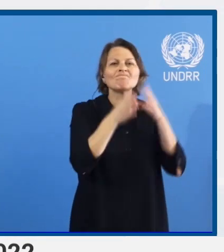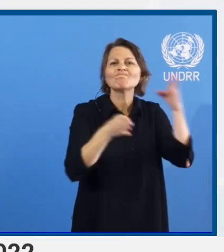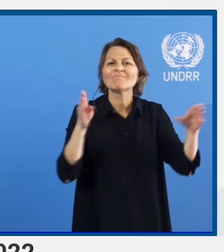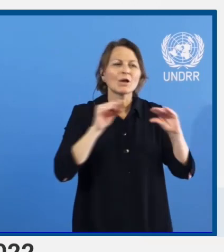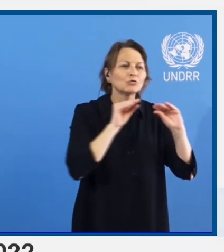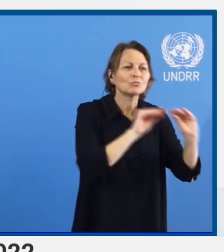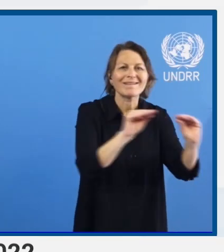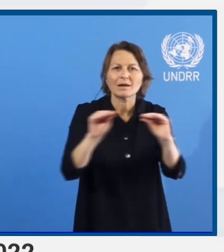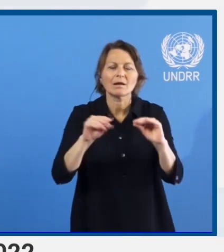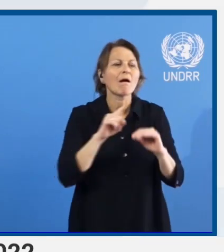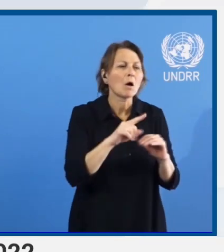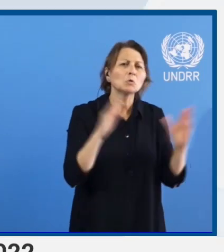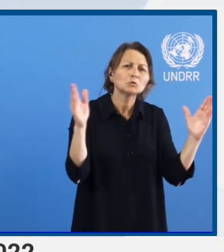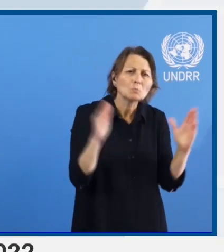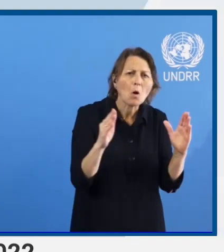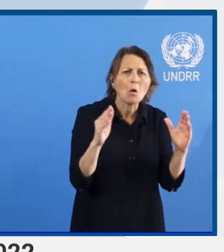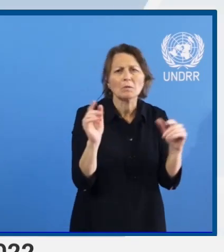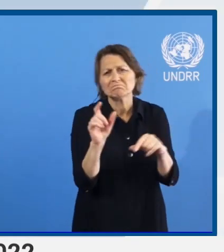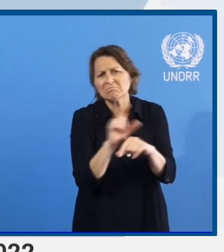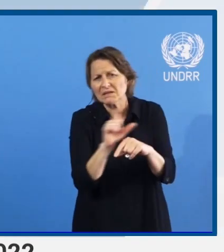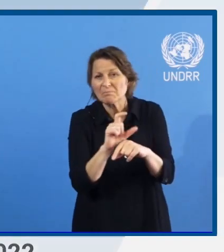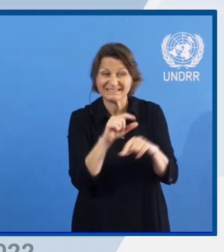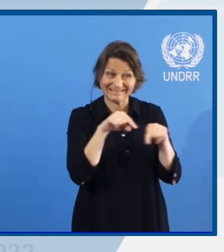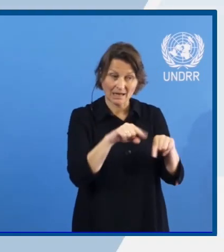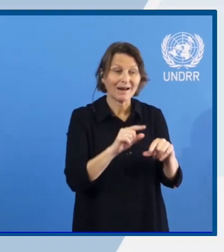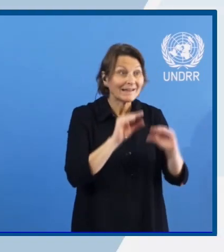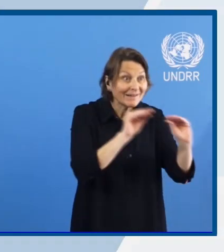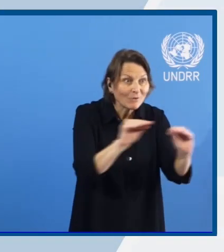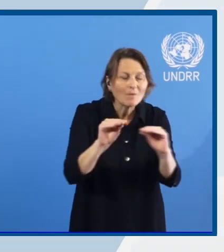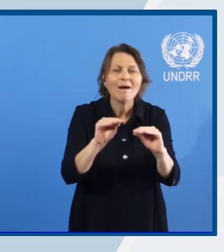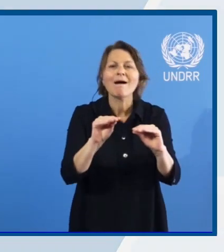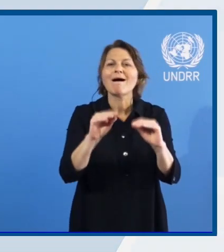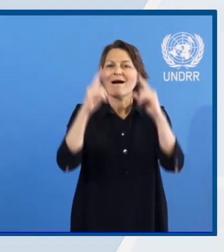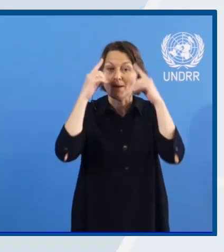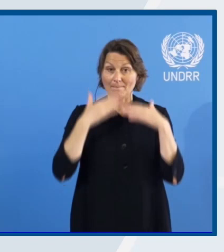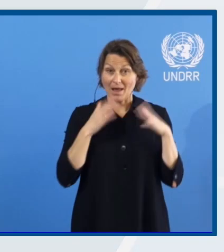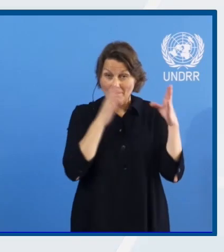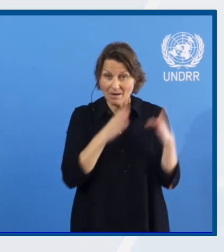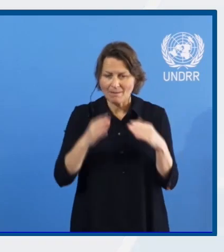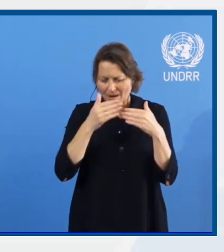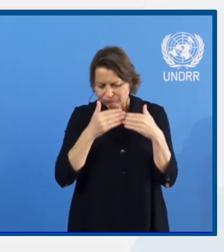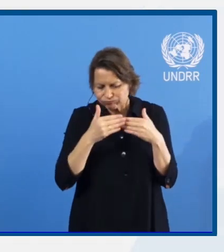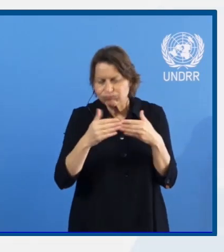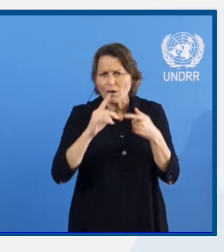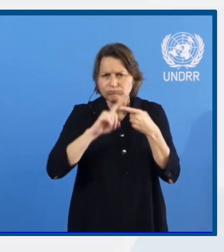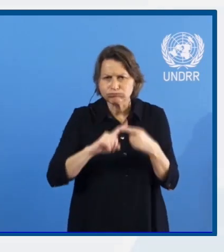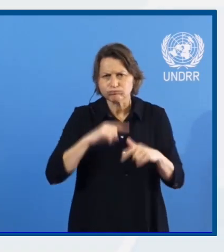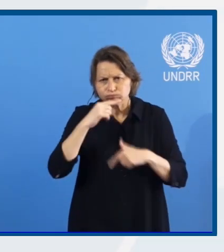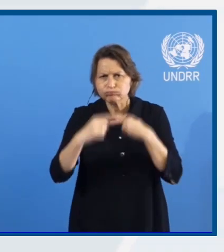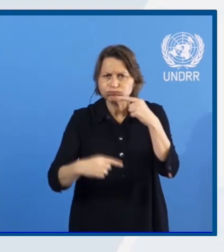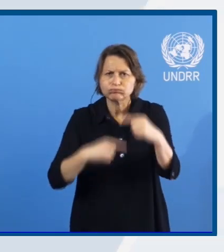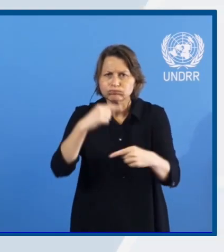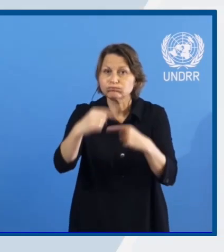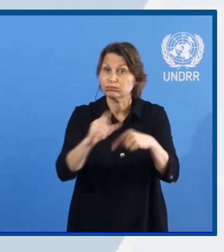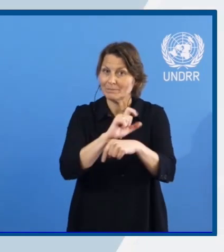small and enterprises to equip them to prepare their business continuity plans. We can also include the private